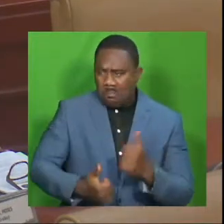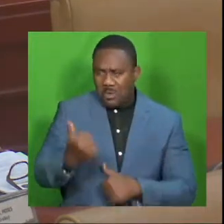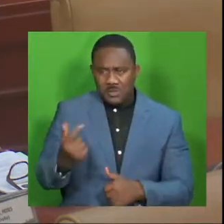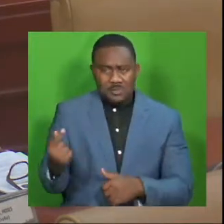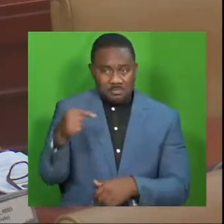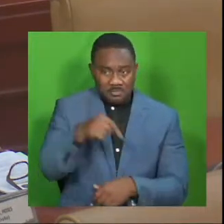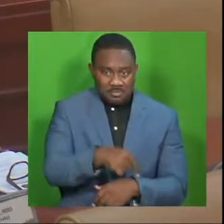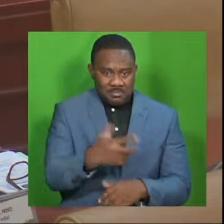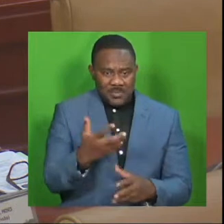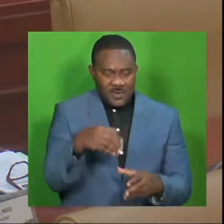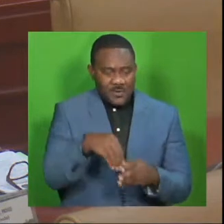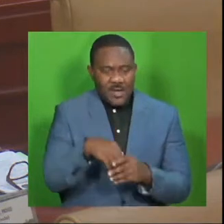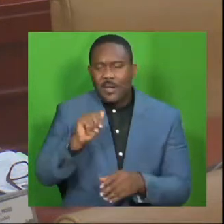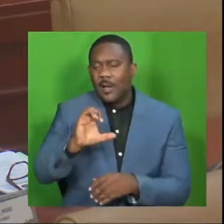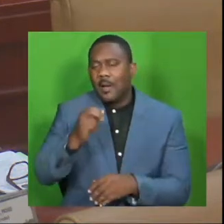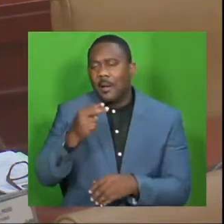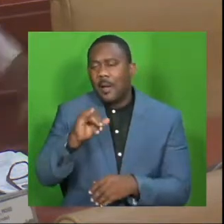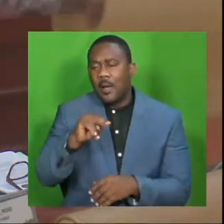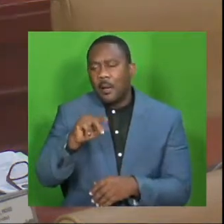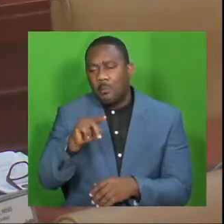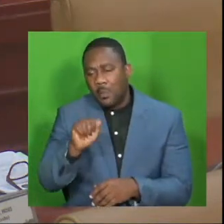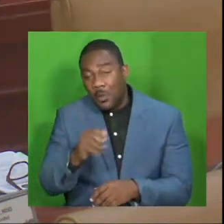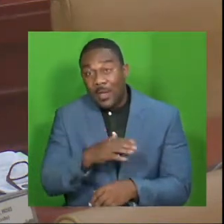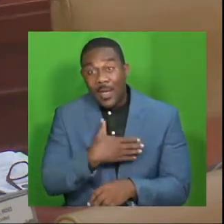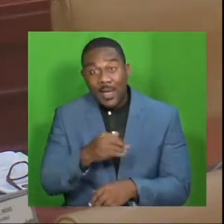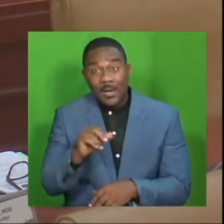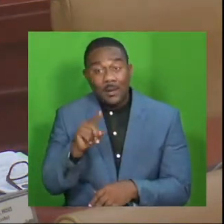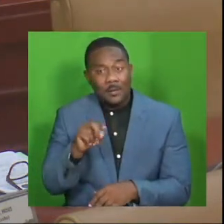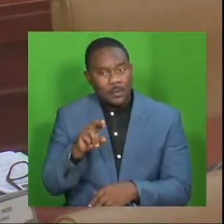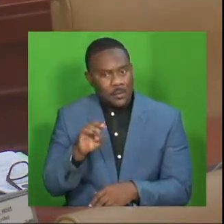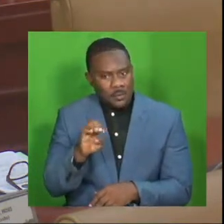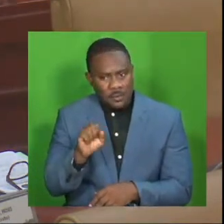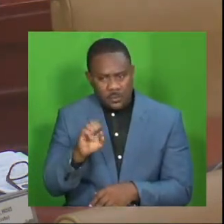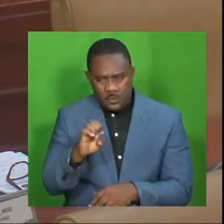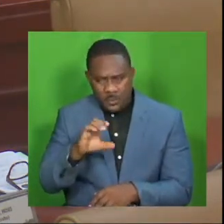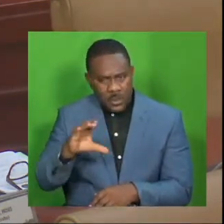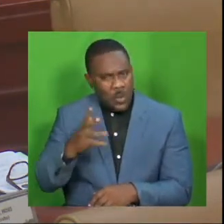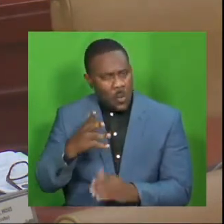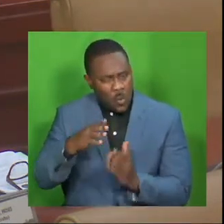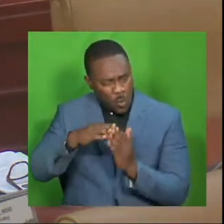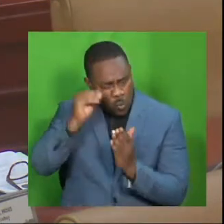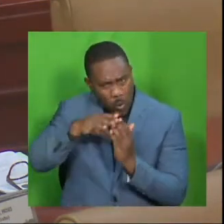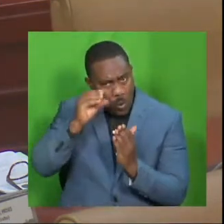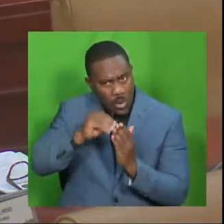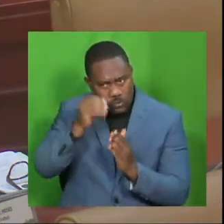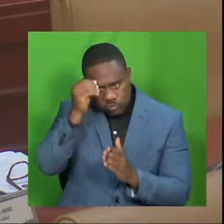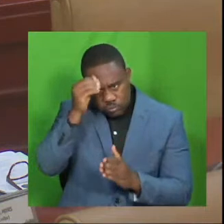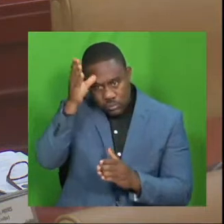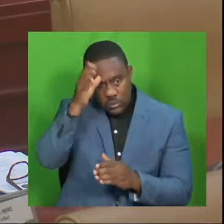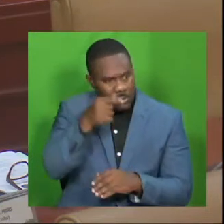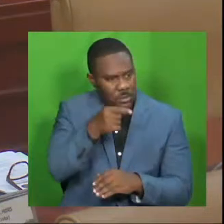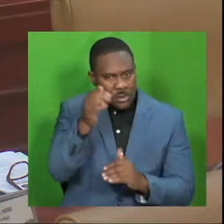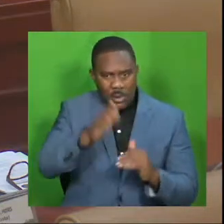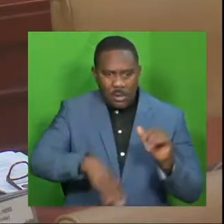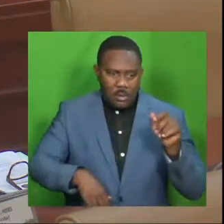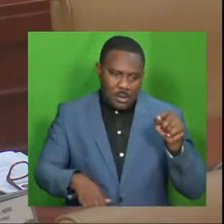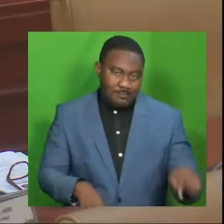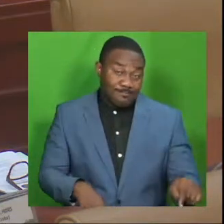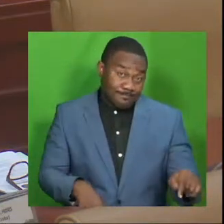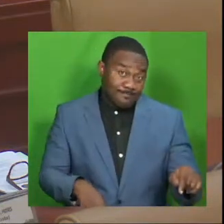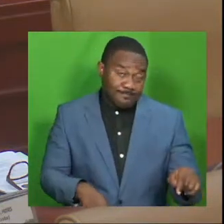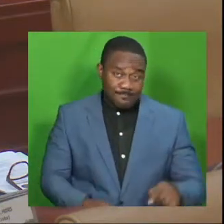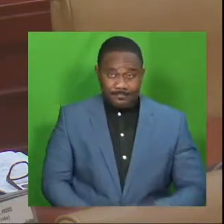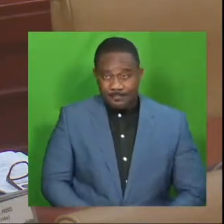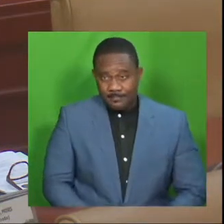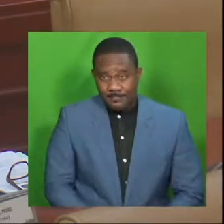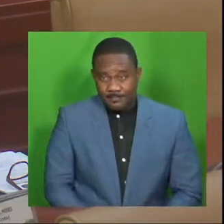to the Achimotes and the Presex, you see those students outperforming those who had education at our cities and